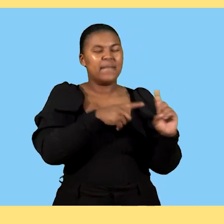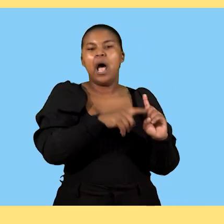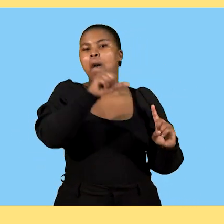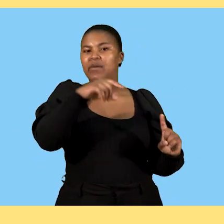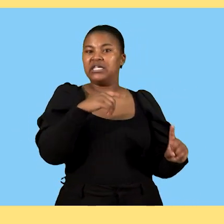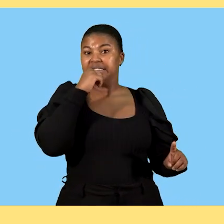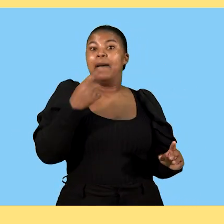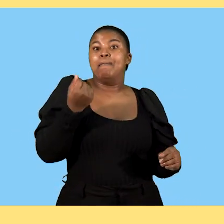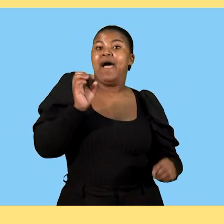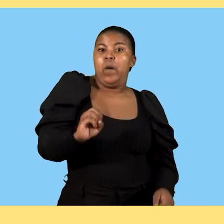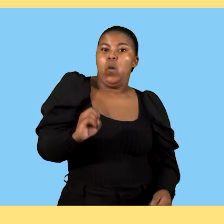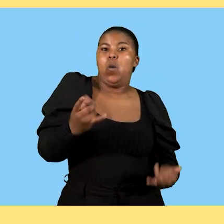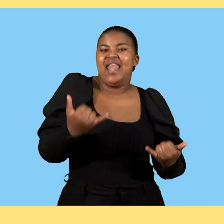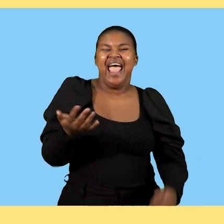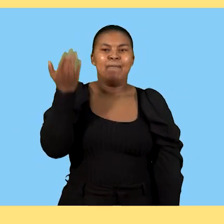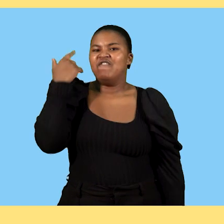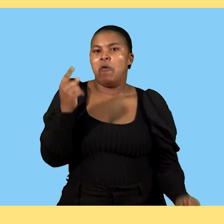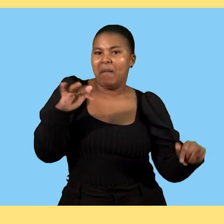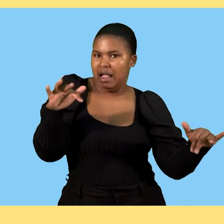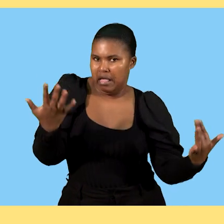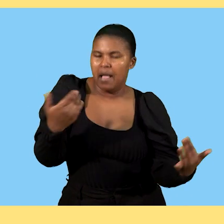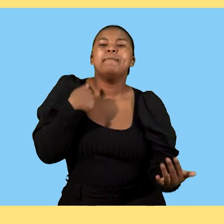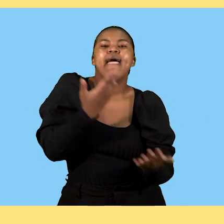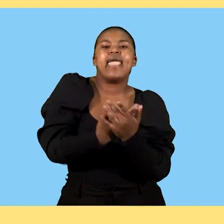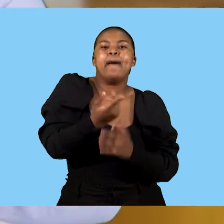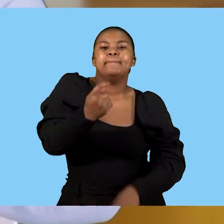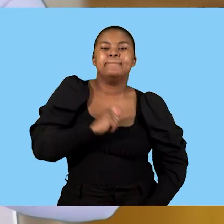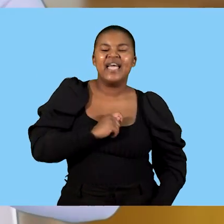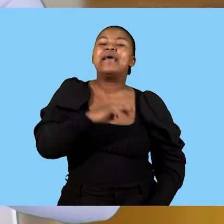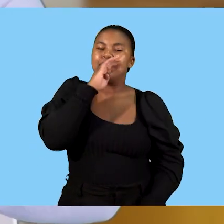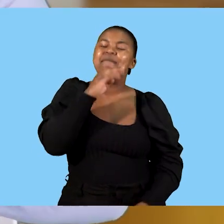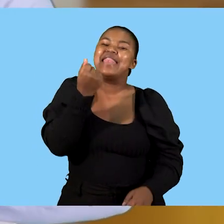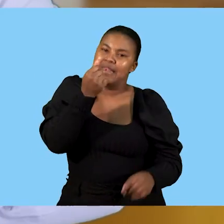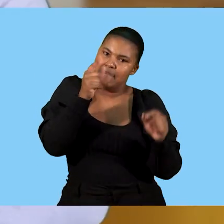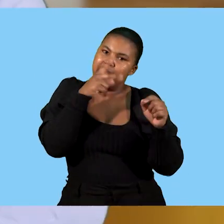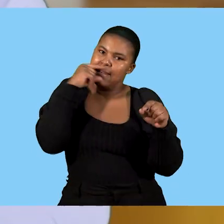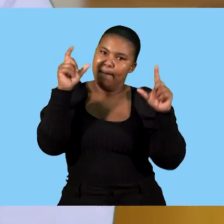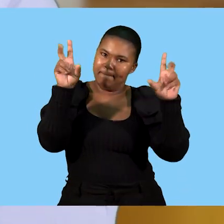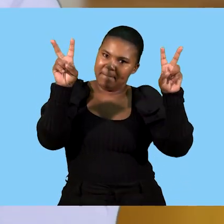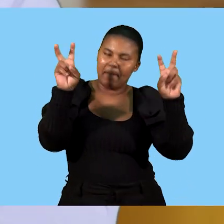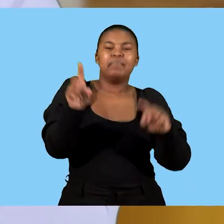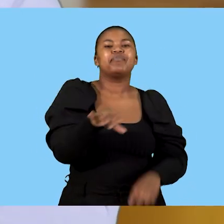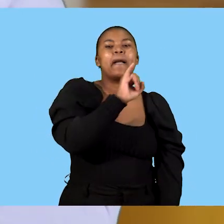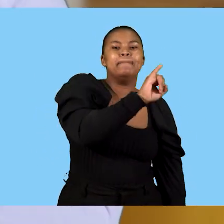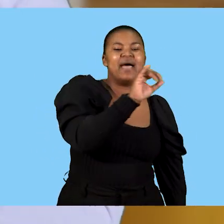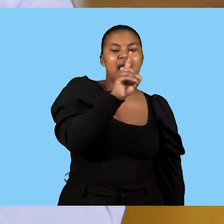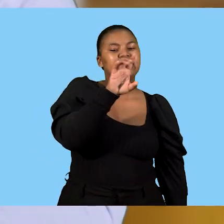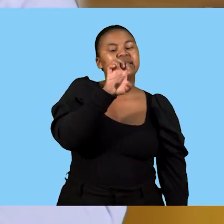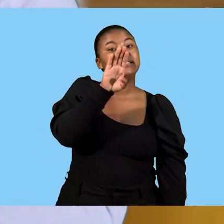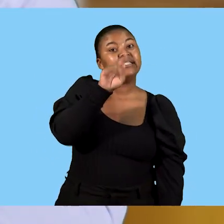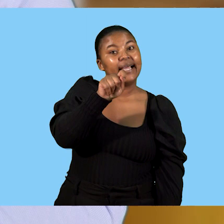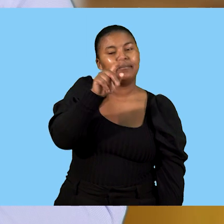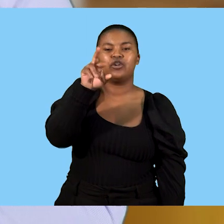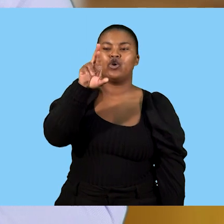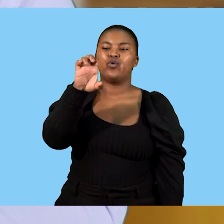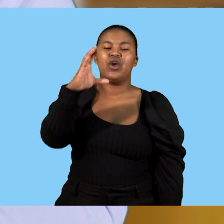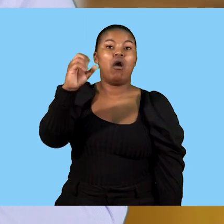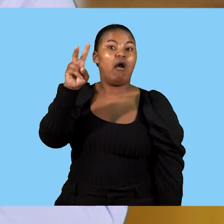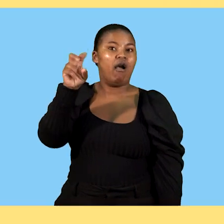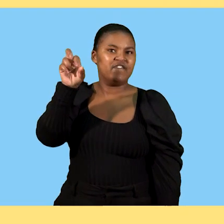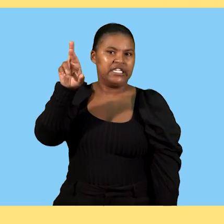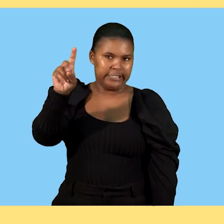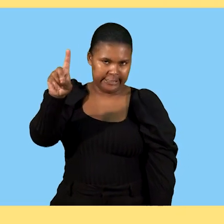and they say, we want to pay. Then we consider it a bad debt recovered. So they now come with a payment,